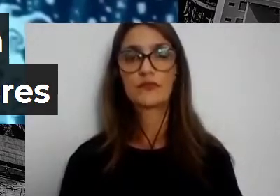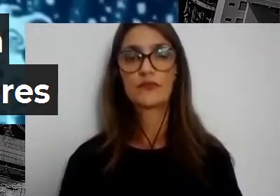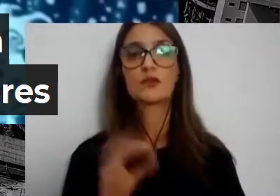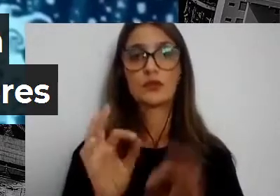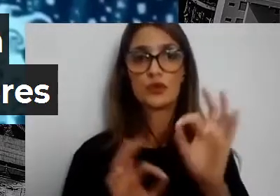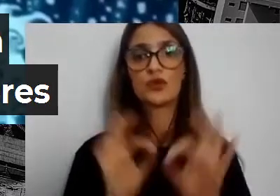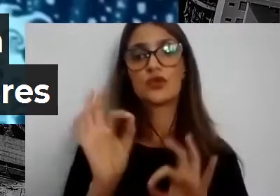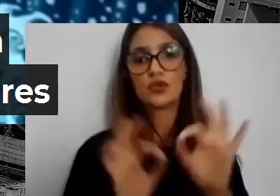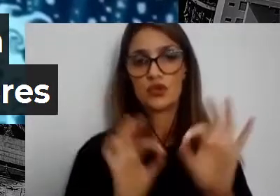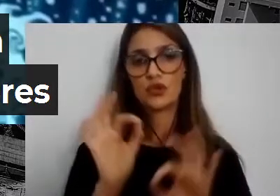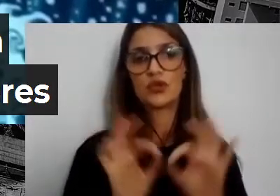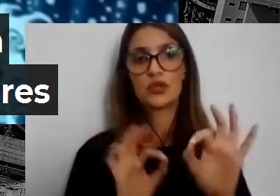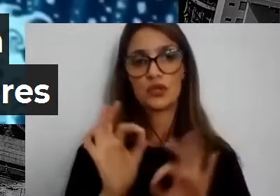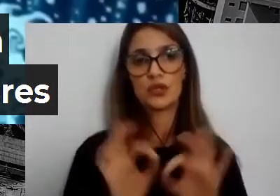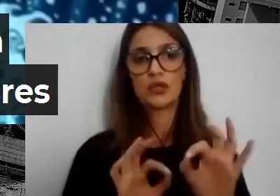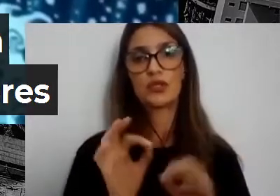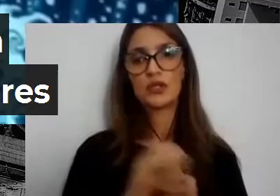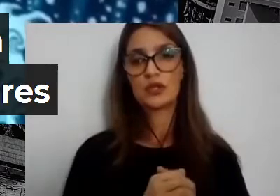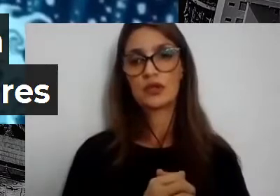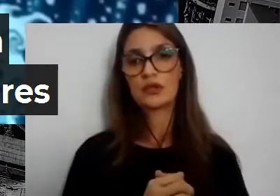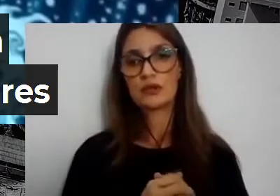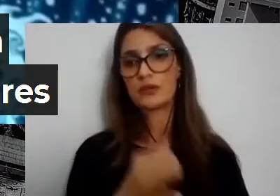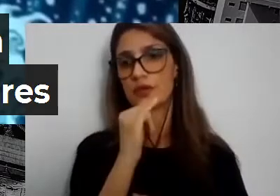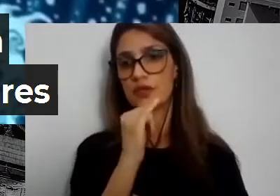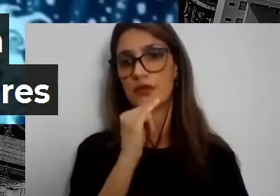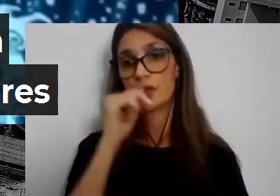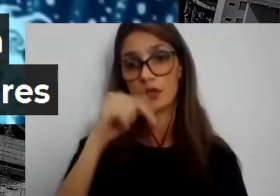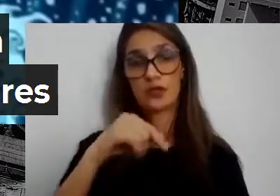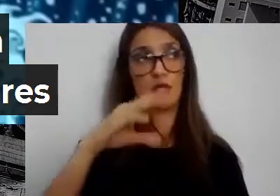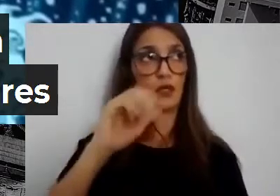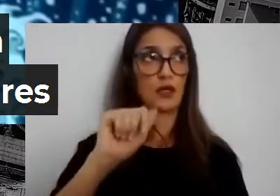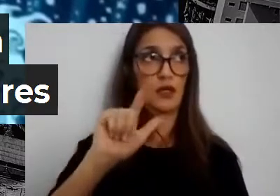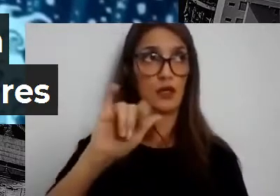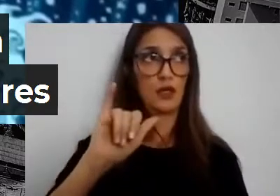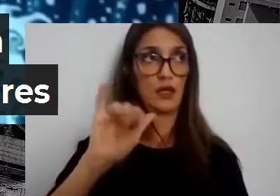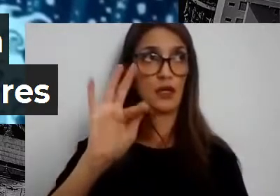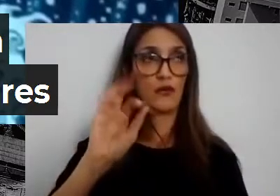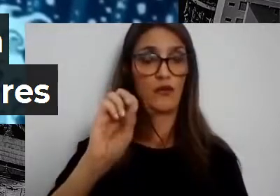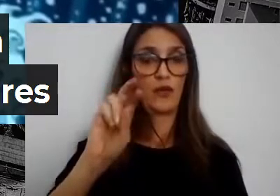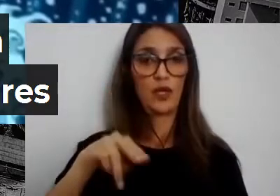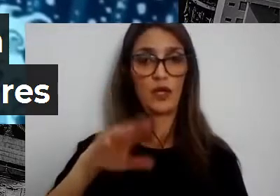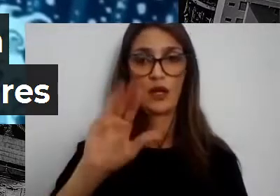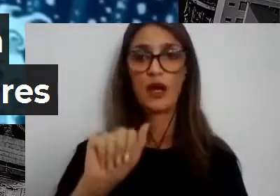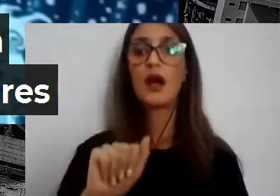here in California, where I live, a 50 hectare